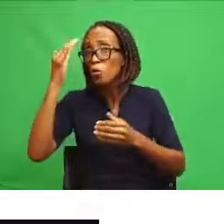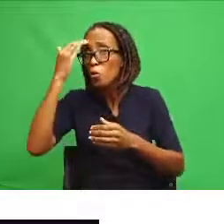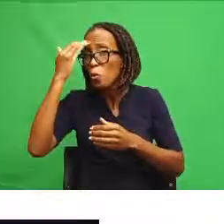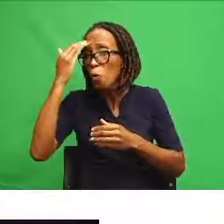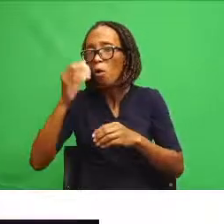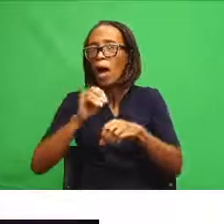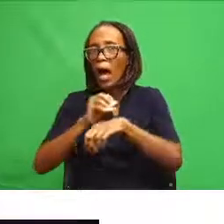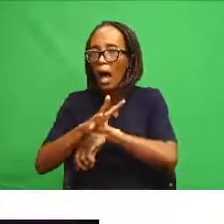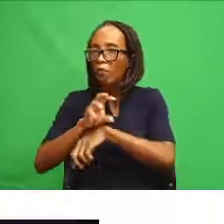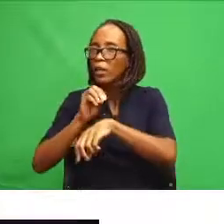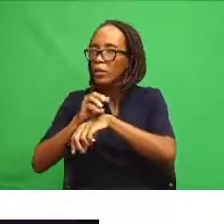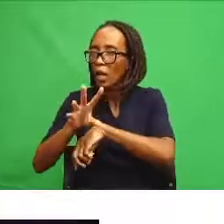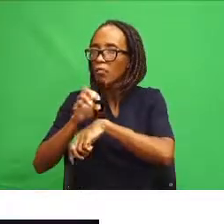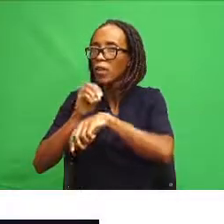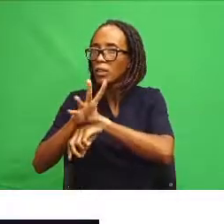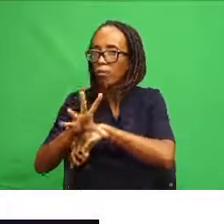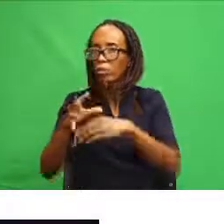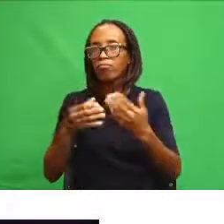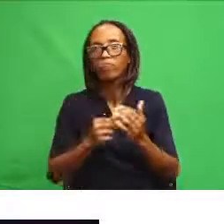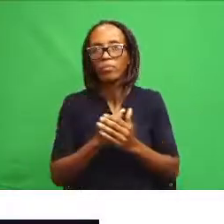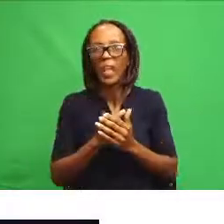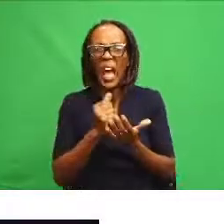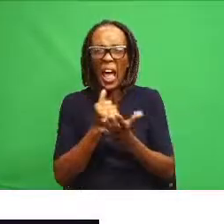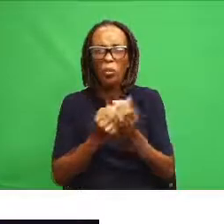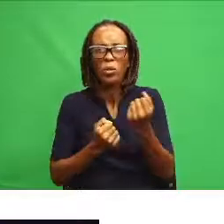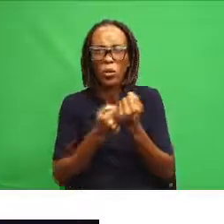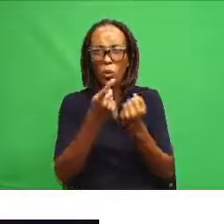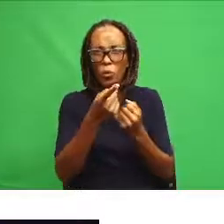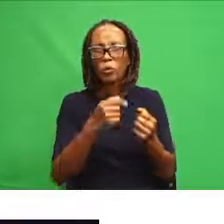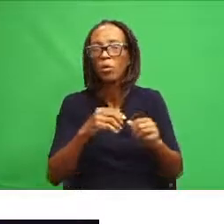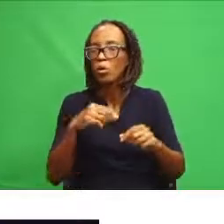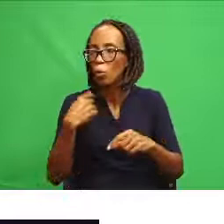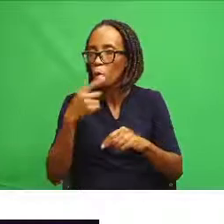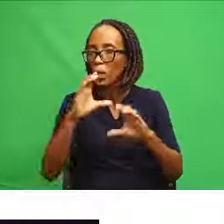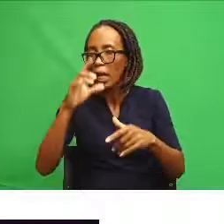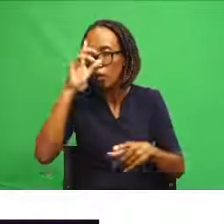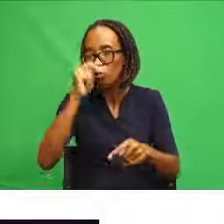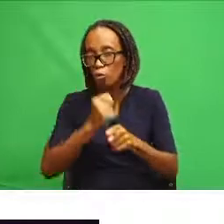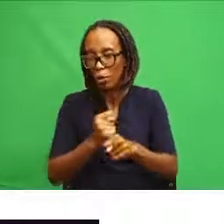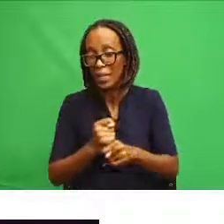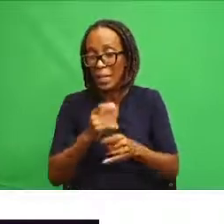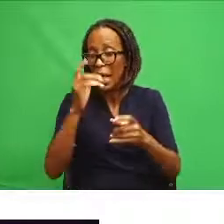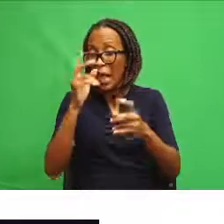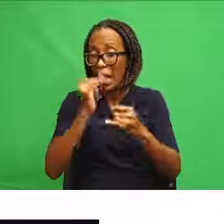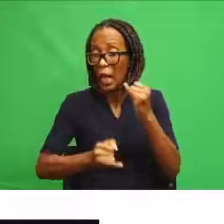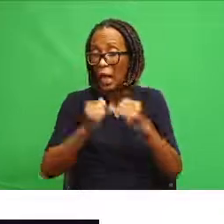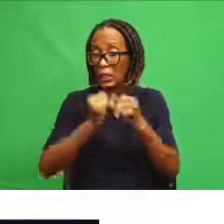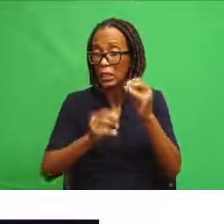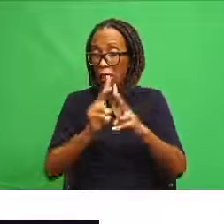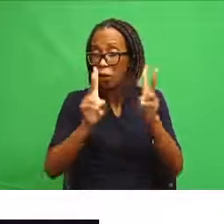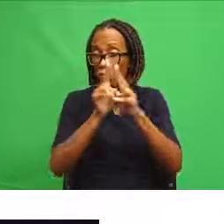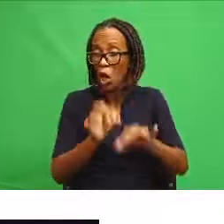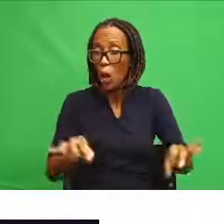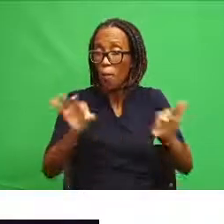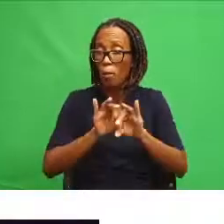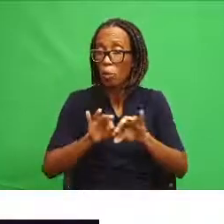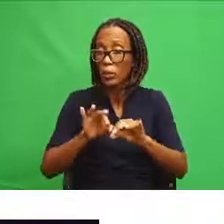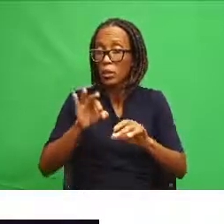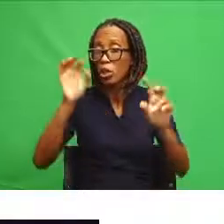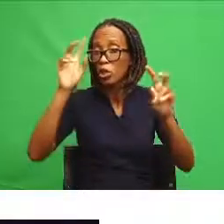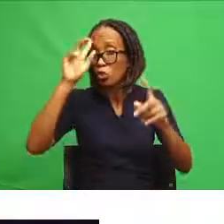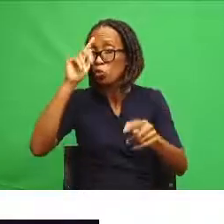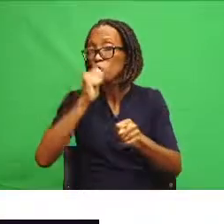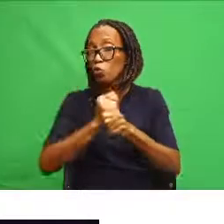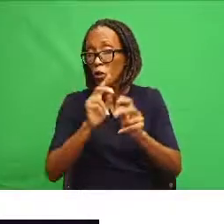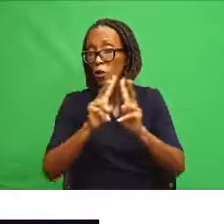territory and who can give you some guidance and who you can trust. Obviously, you see that last one, who you can trust is such a